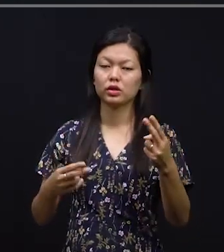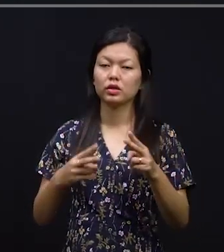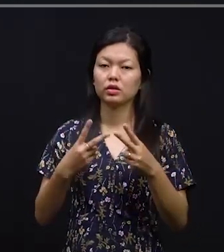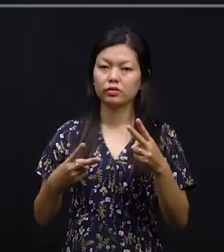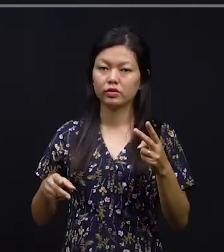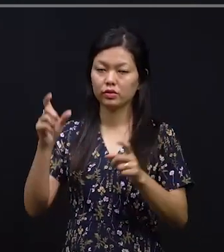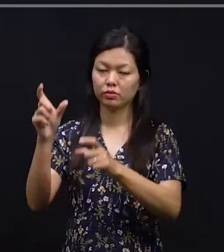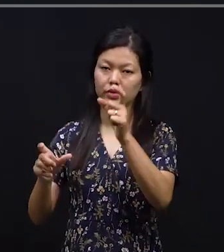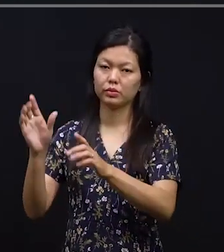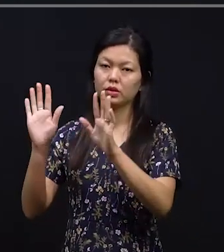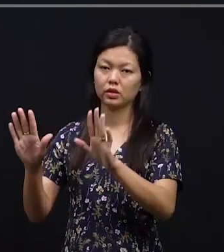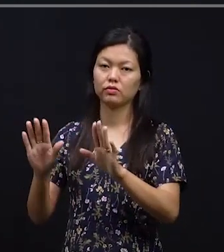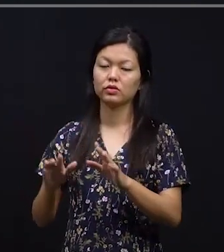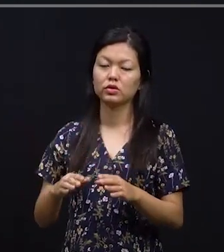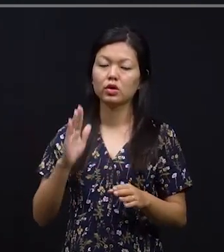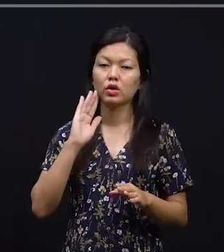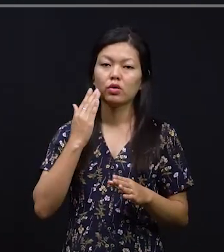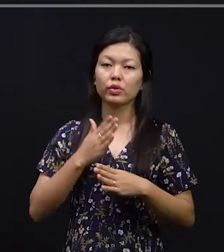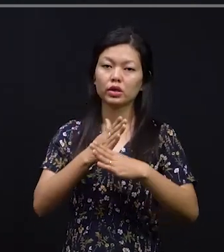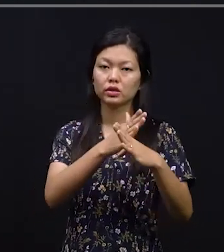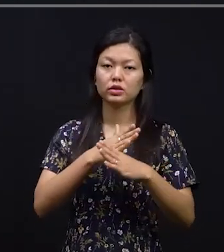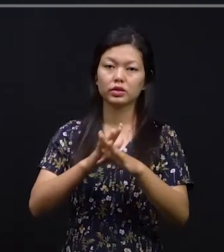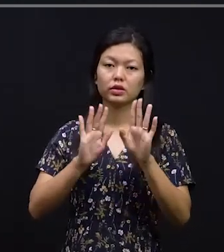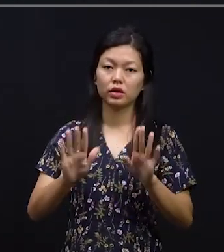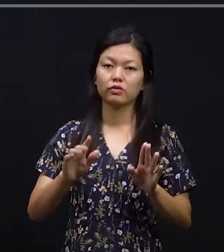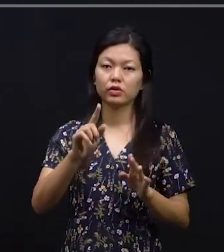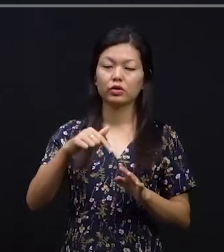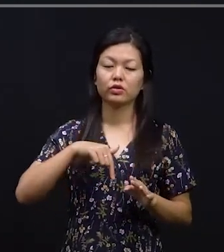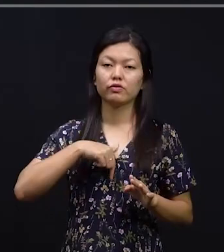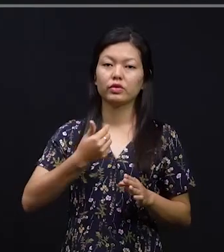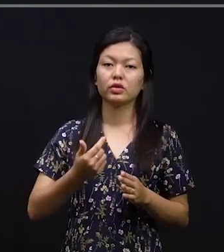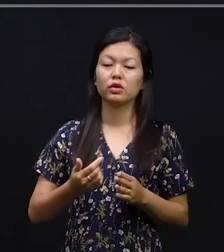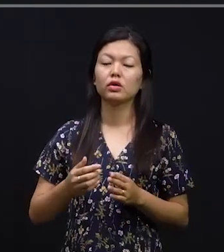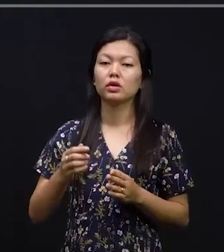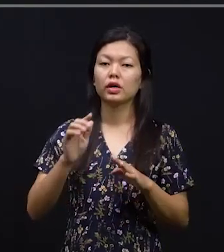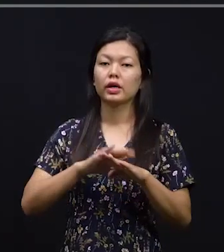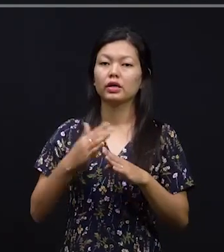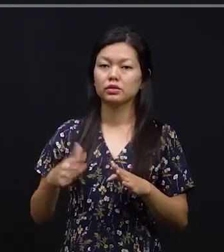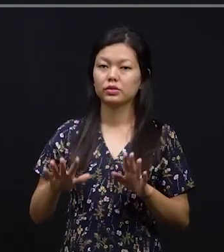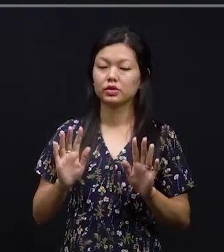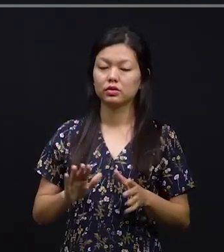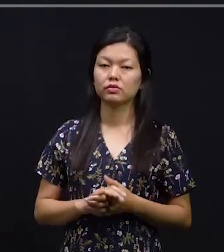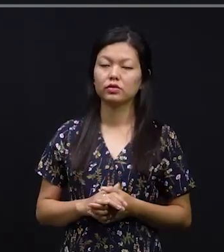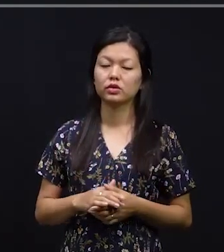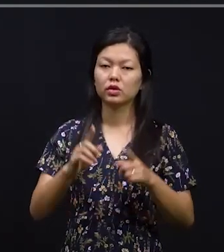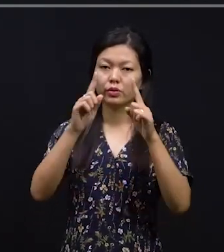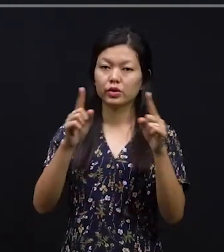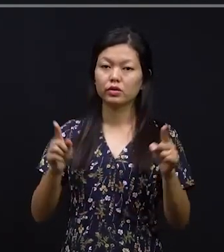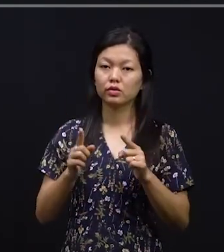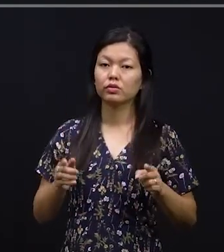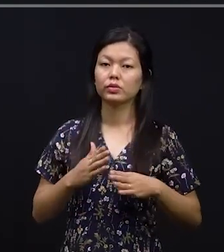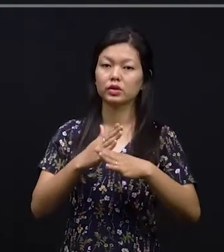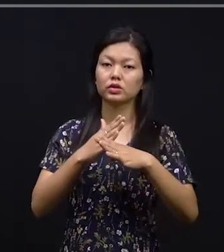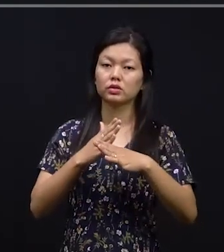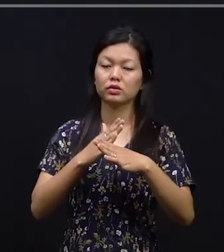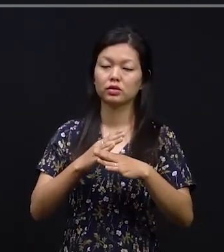A Christmas carol. When you saw the topic, you will have realized how you went for carols during Christmas, right? We